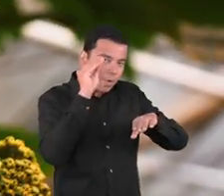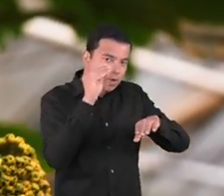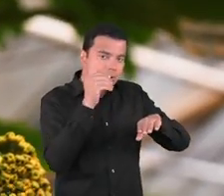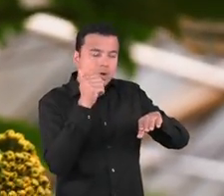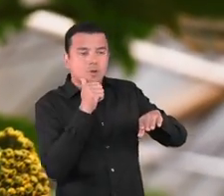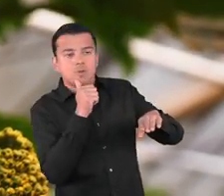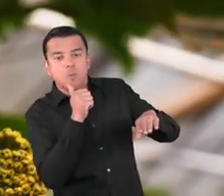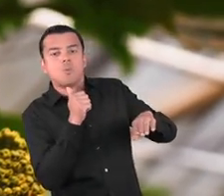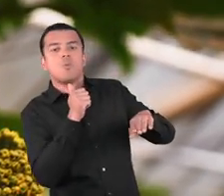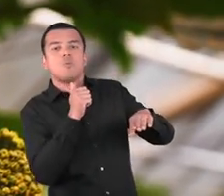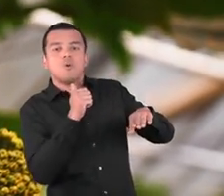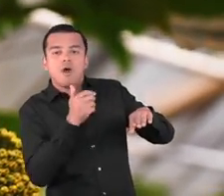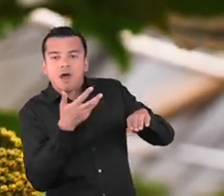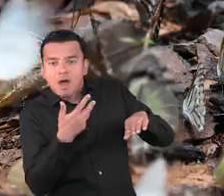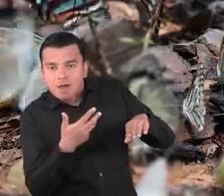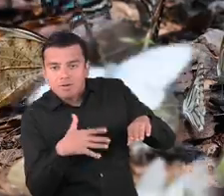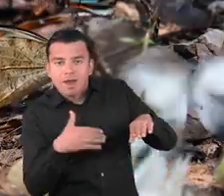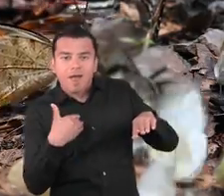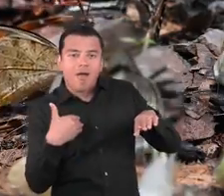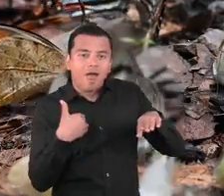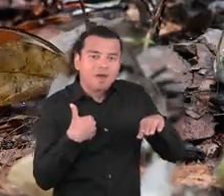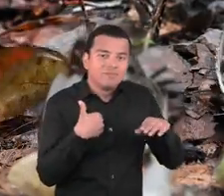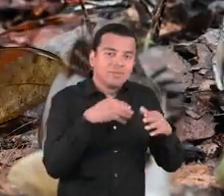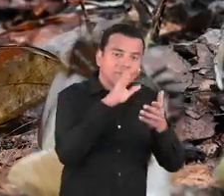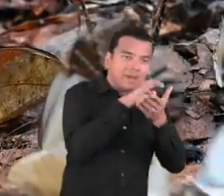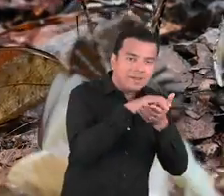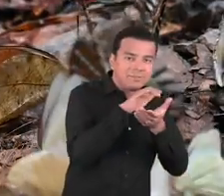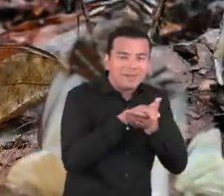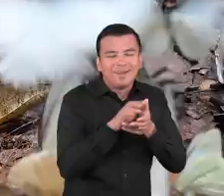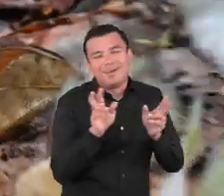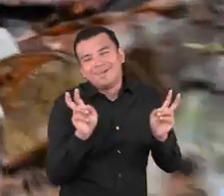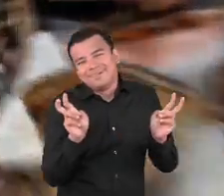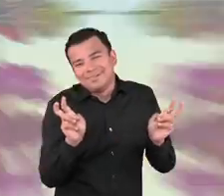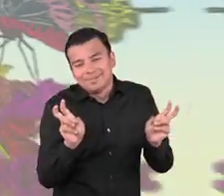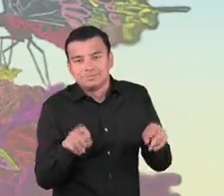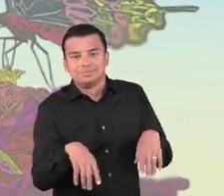distinguish or tell the difference between mates.